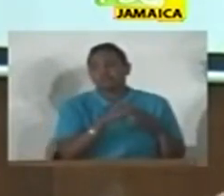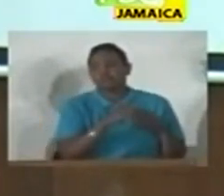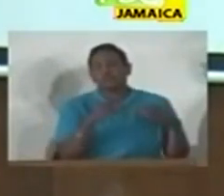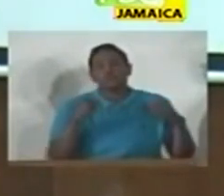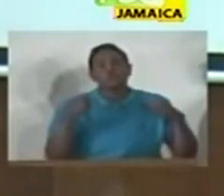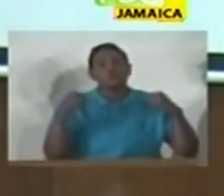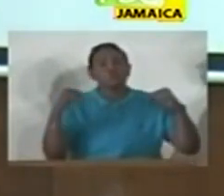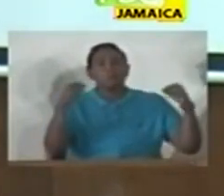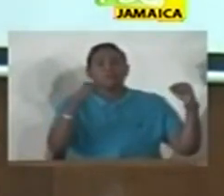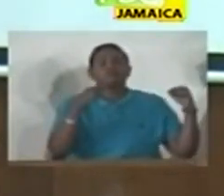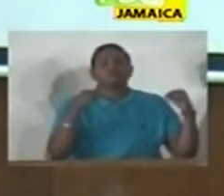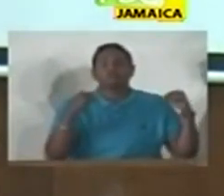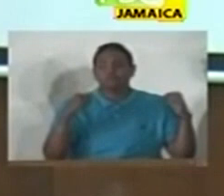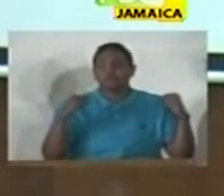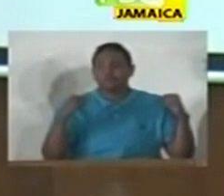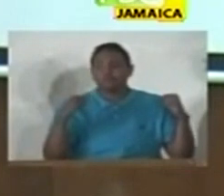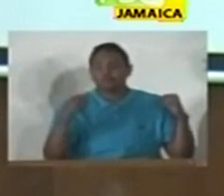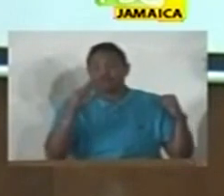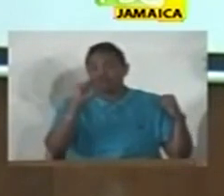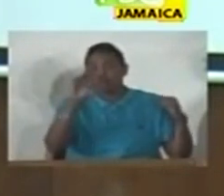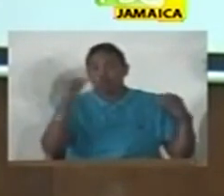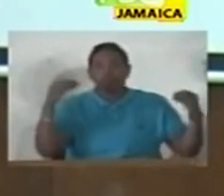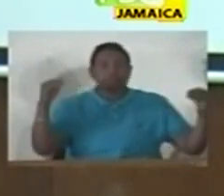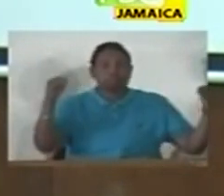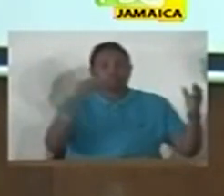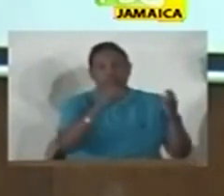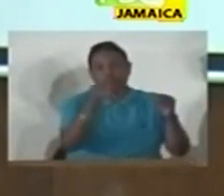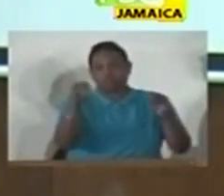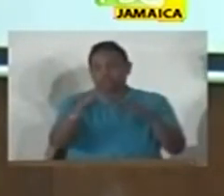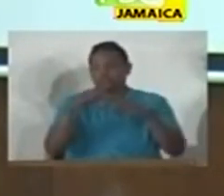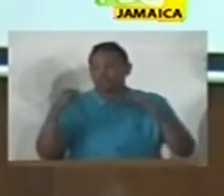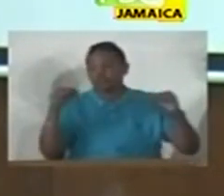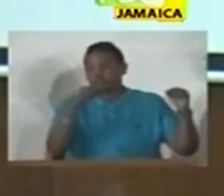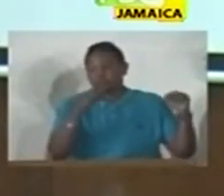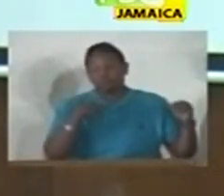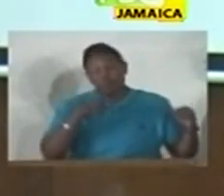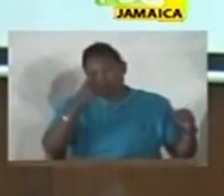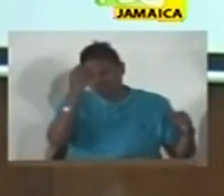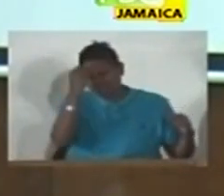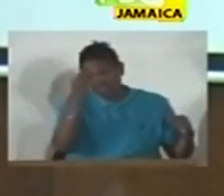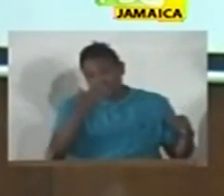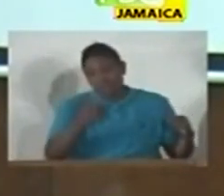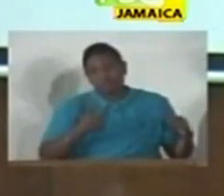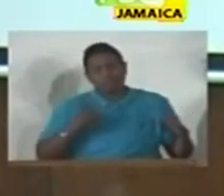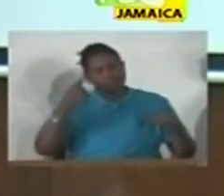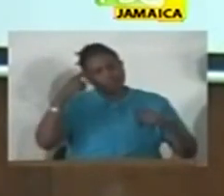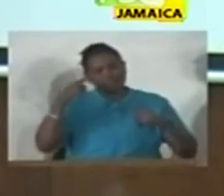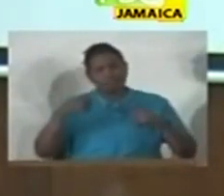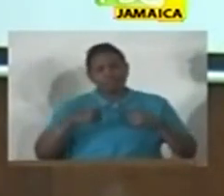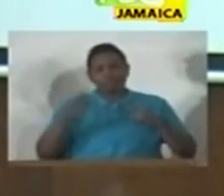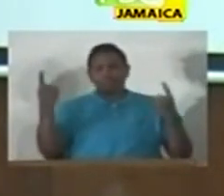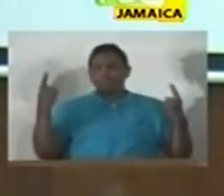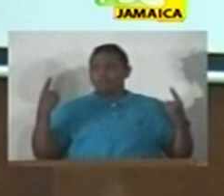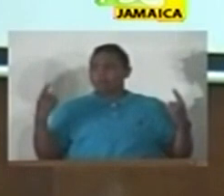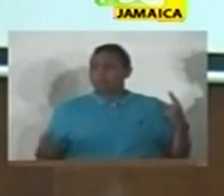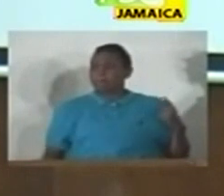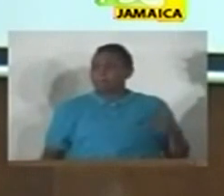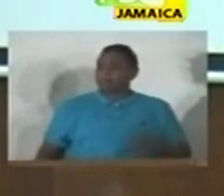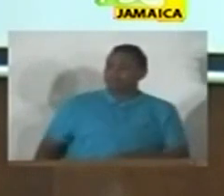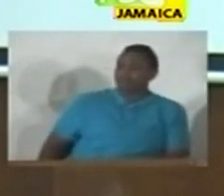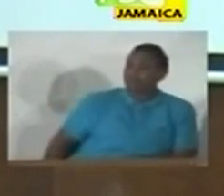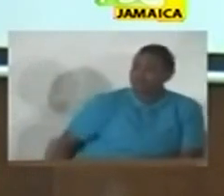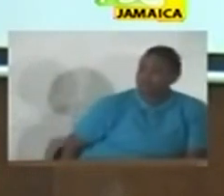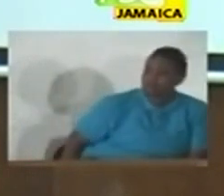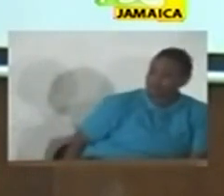just want to say, Mr. Chairman, although I am one who is against constructing block